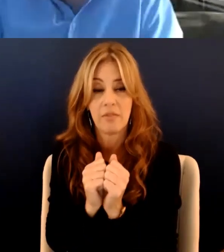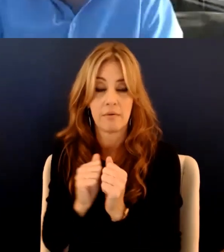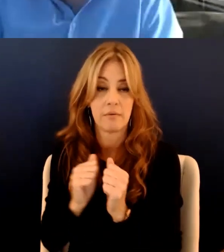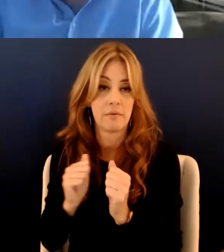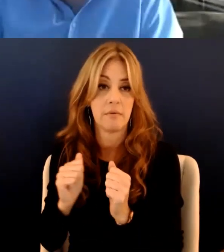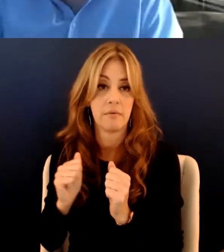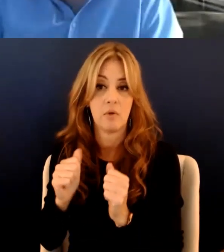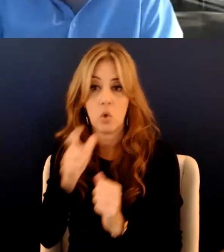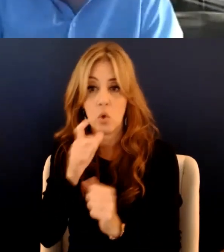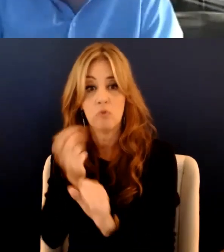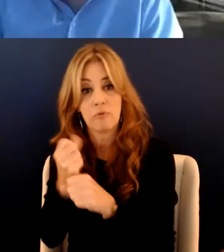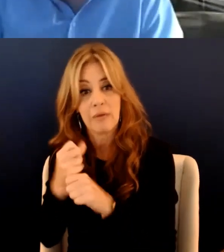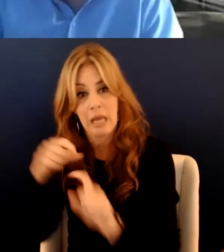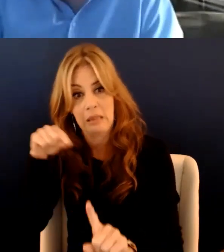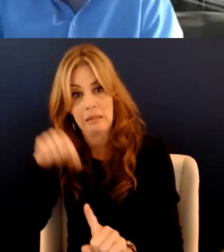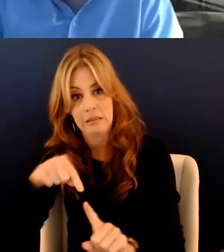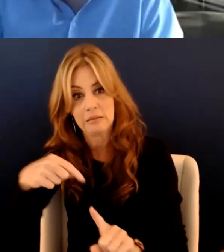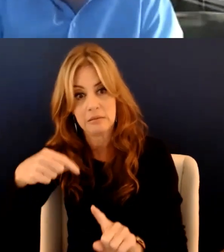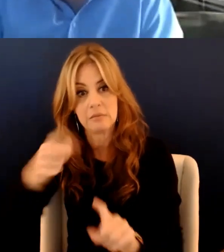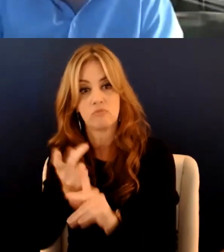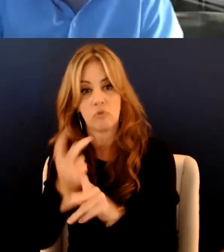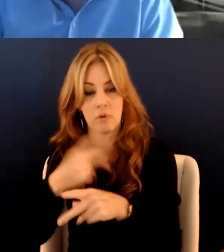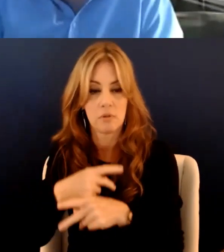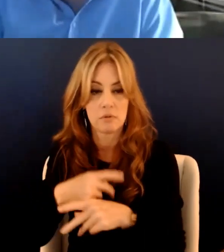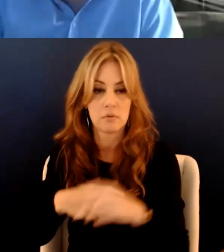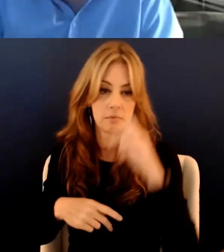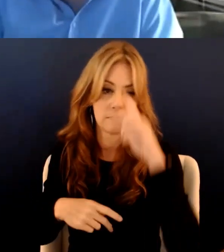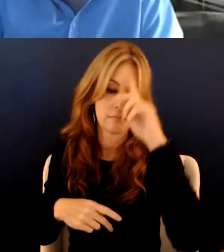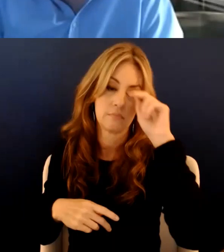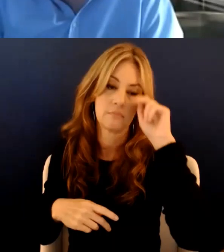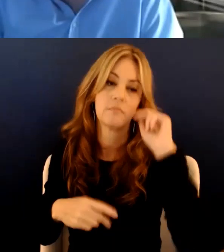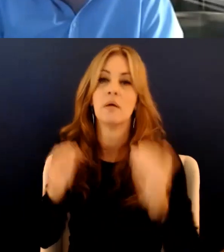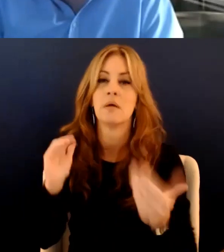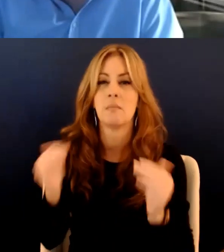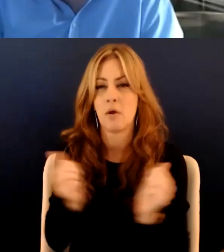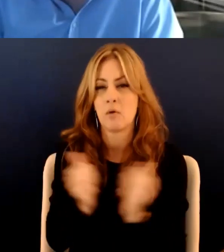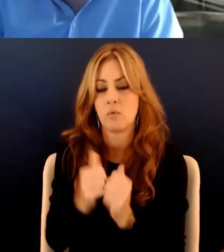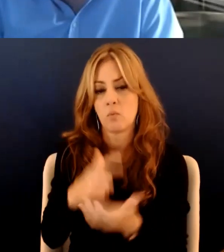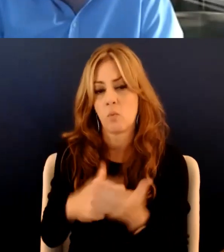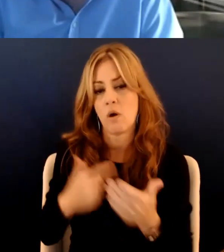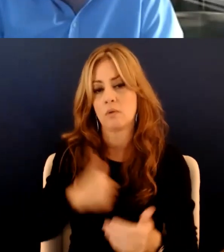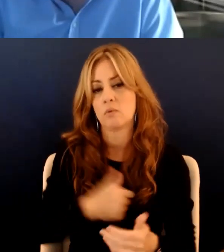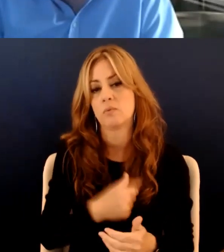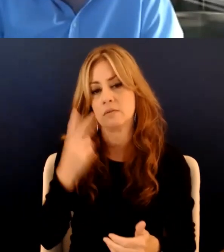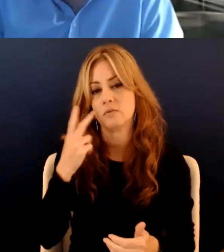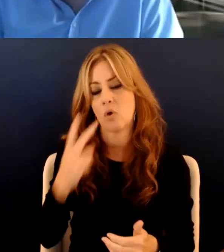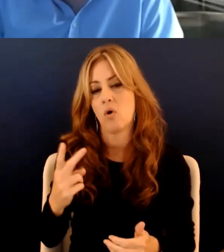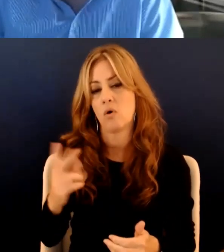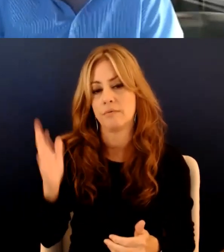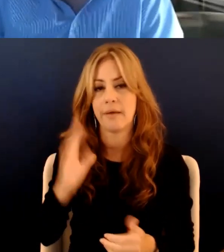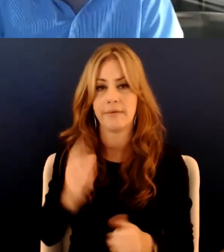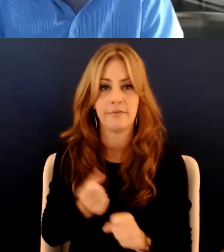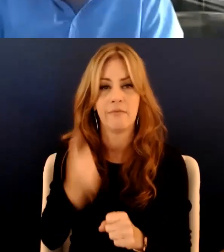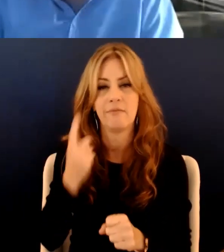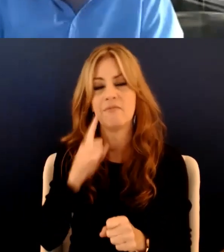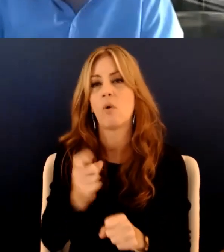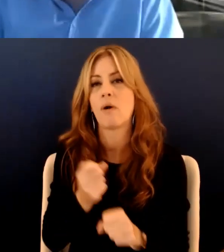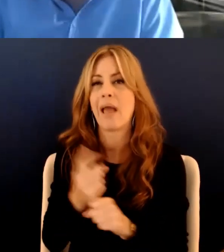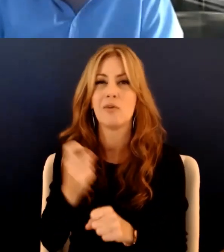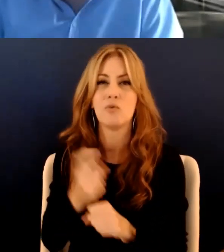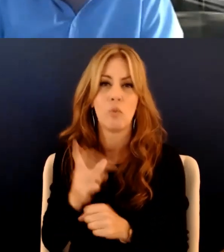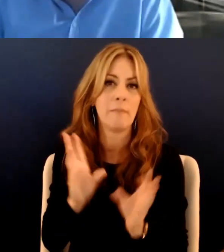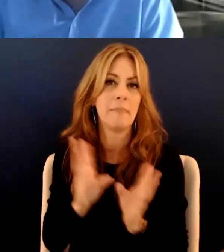product than we originally saw as being primarily annual meeting driven. And